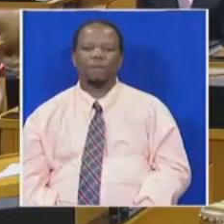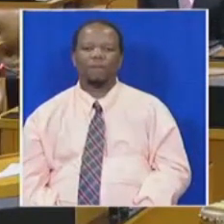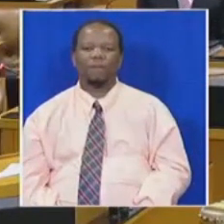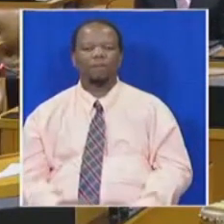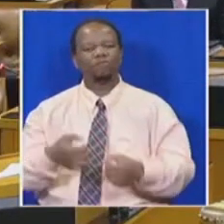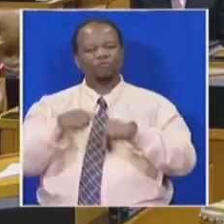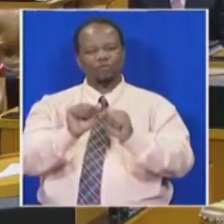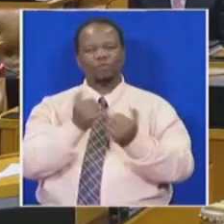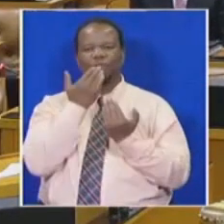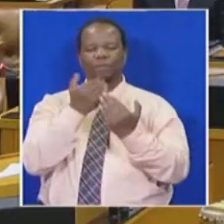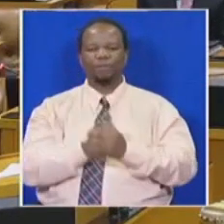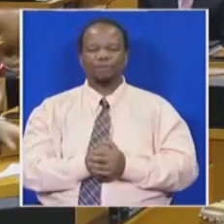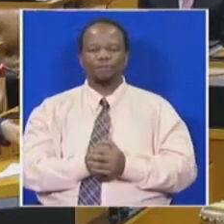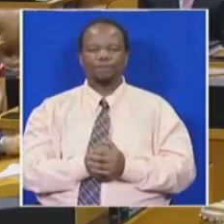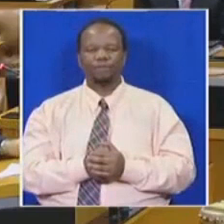Thank you, Chairperson.